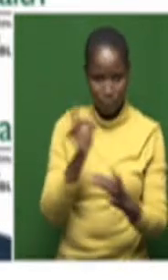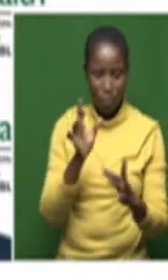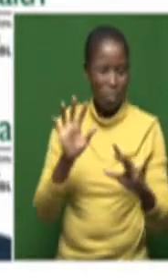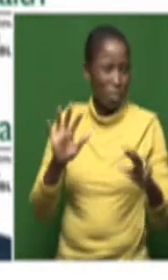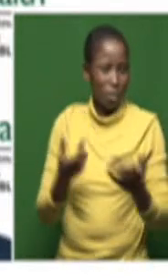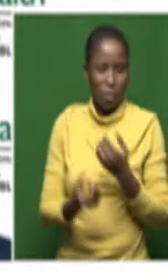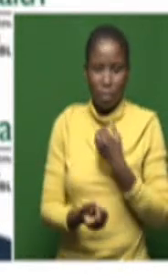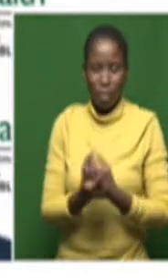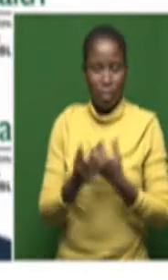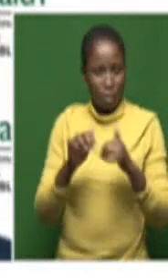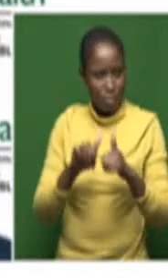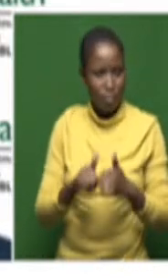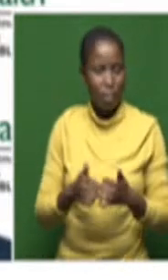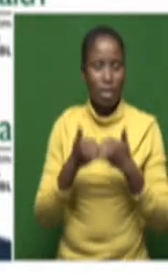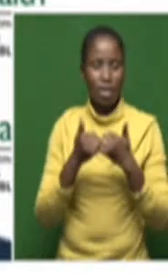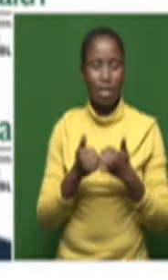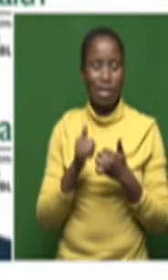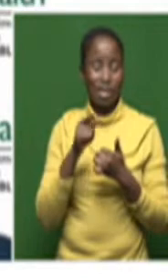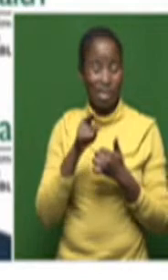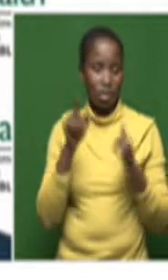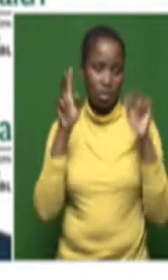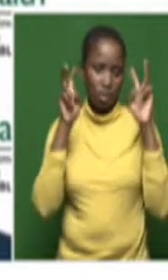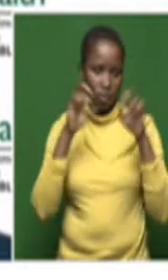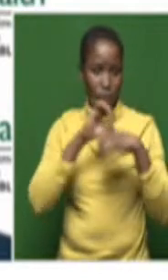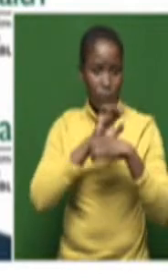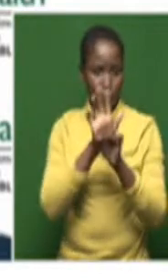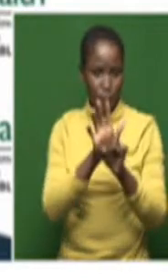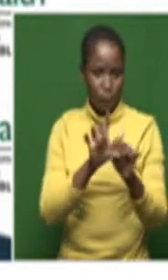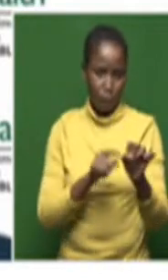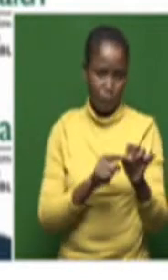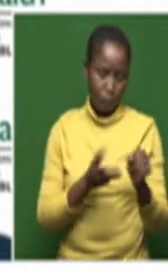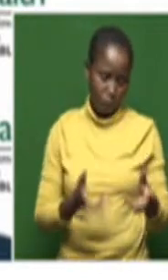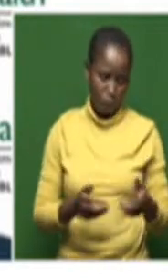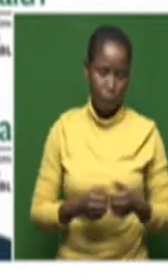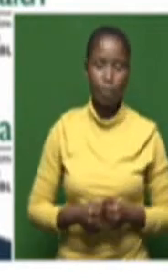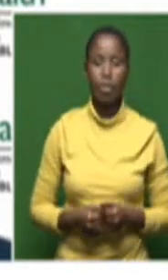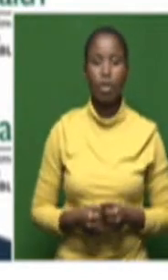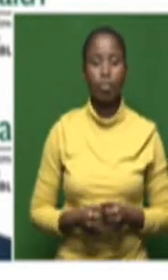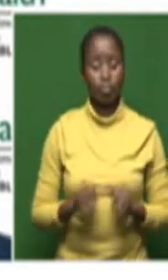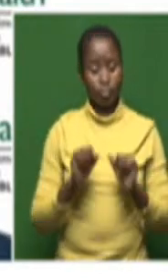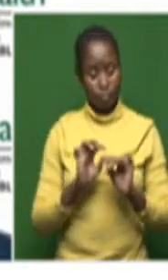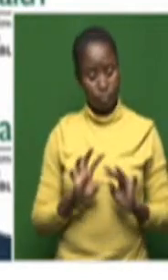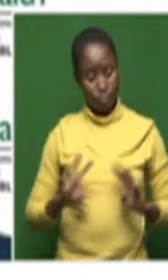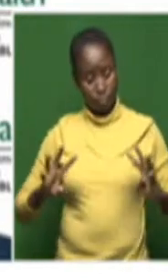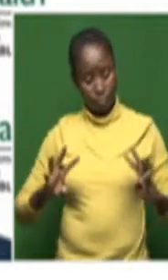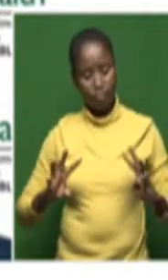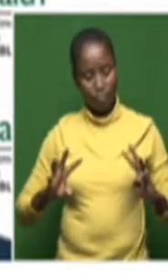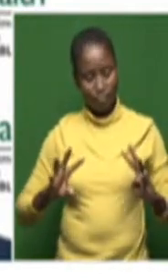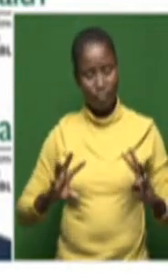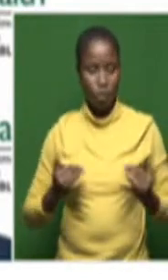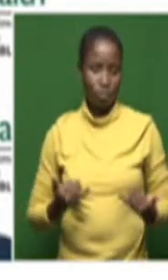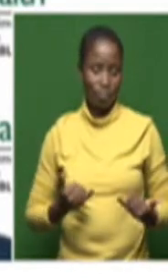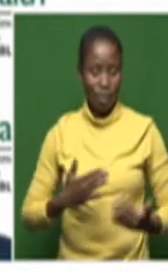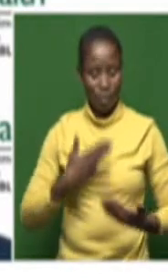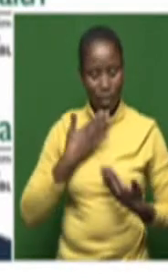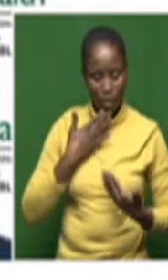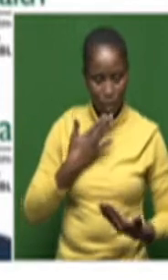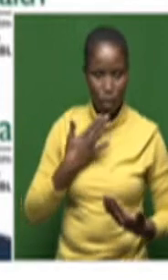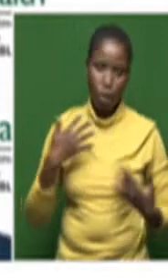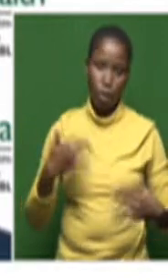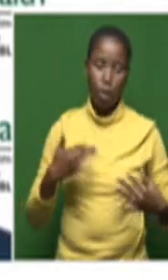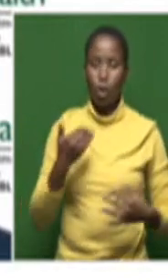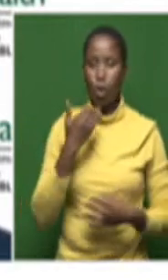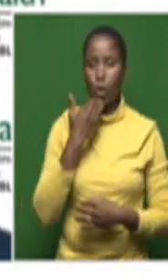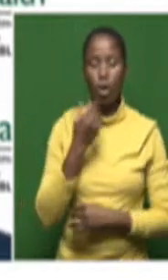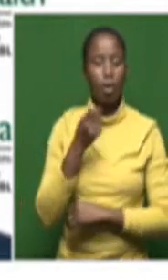against the COVID-19 pandemic. I thank all the panelists this morning. Special thanks, as Mr. Mohale